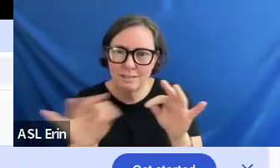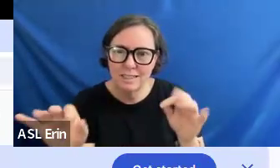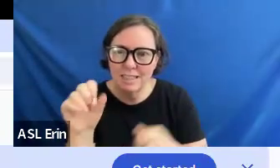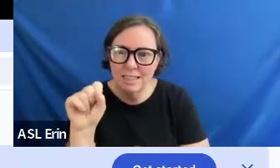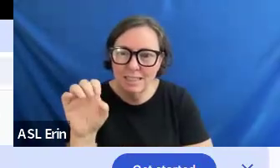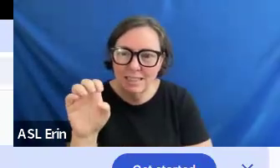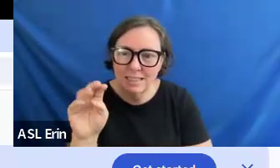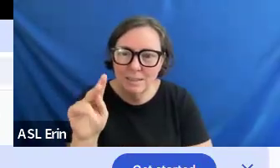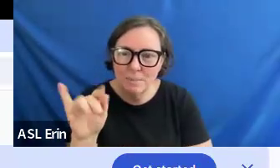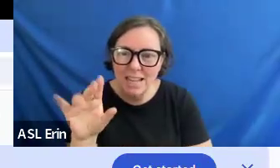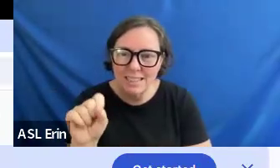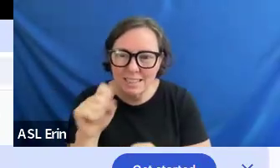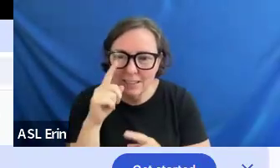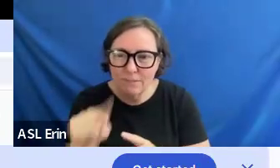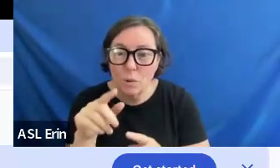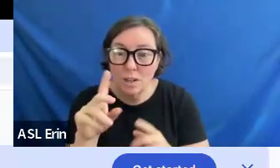for digital content